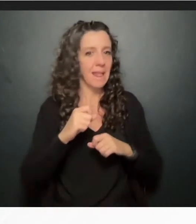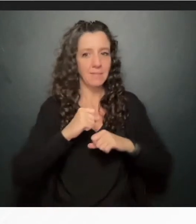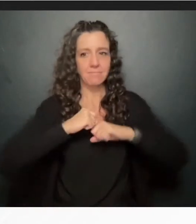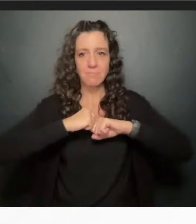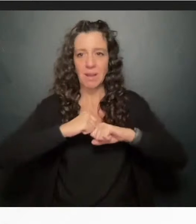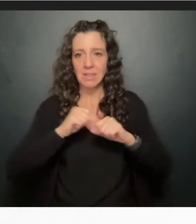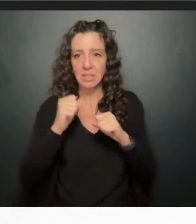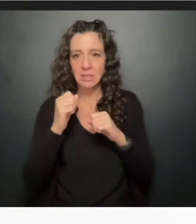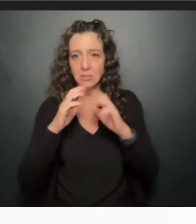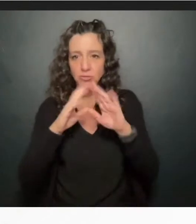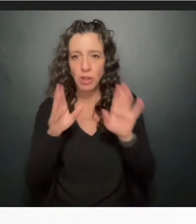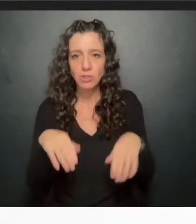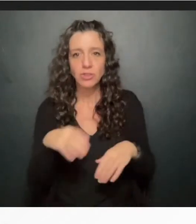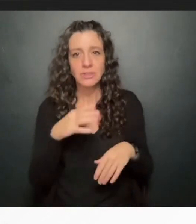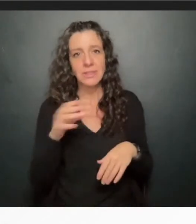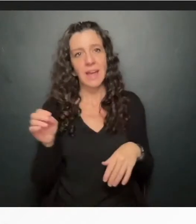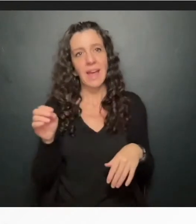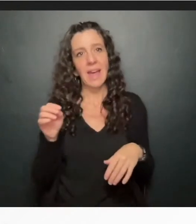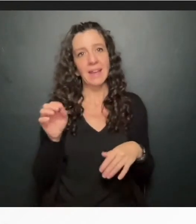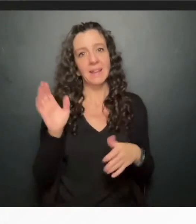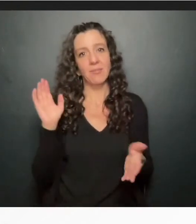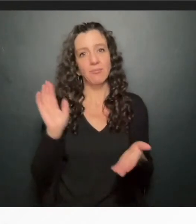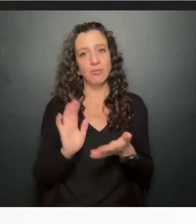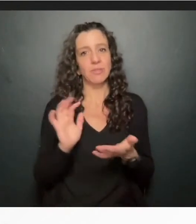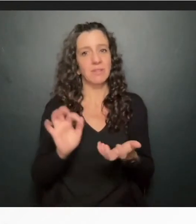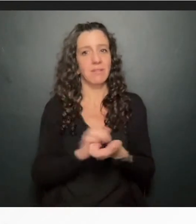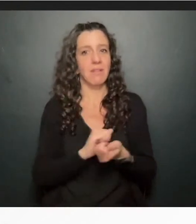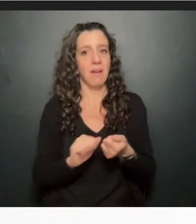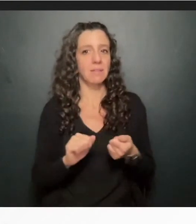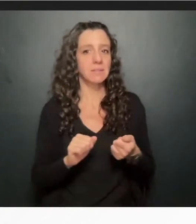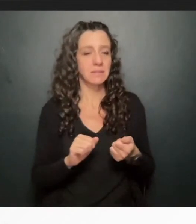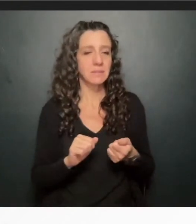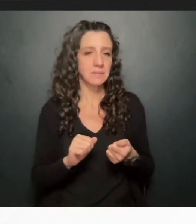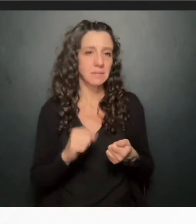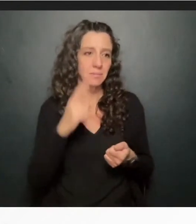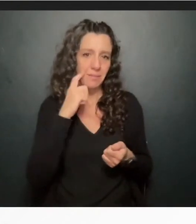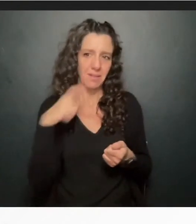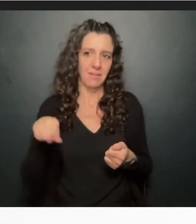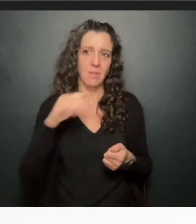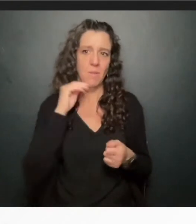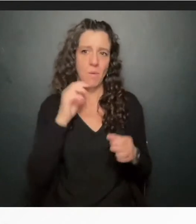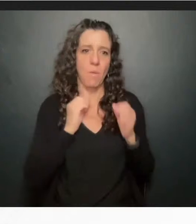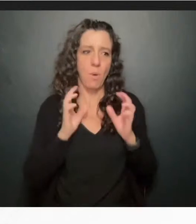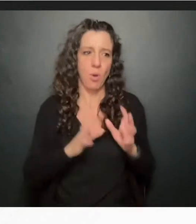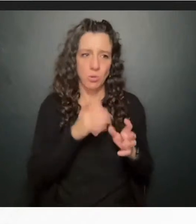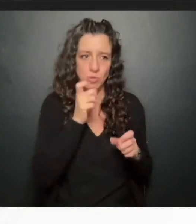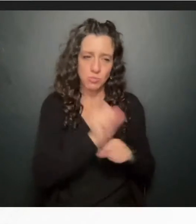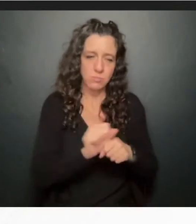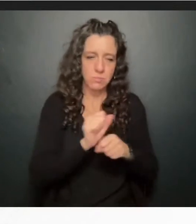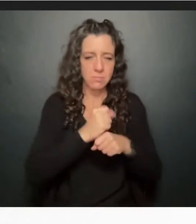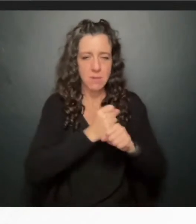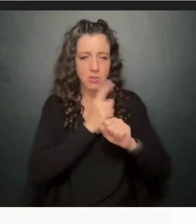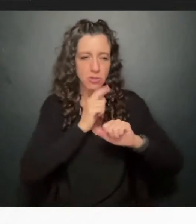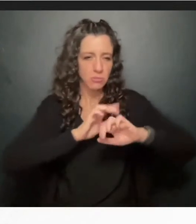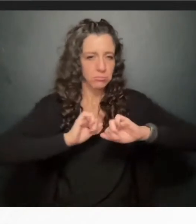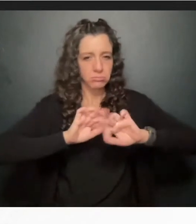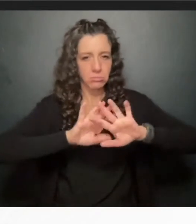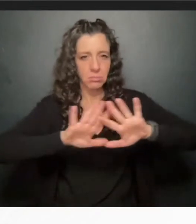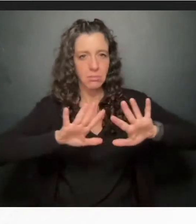the loss that can be minimized due to those efforts from the homeowners. So those of you that did that, we thank you.